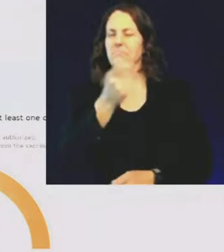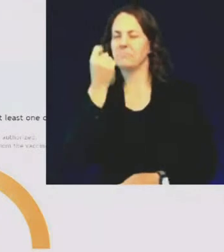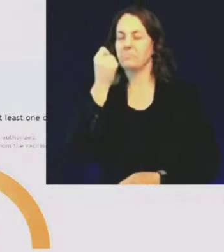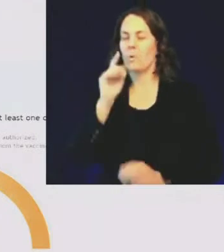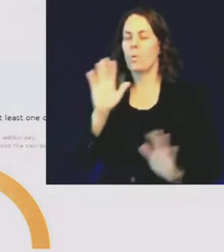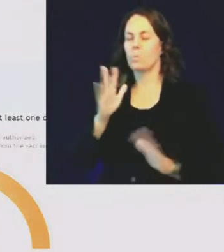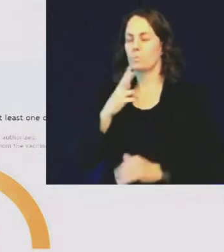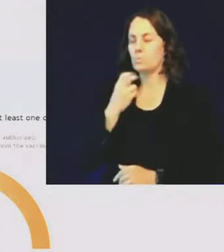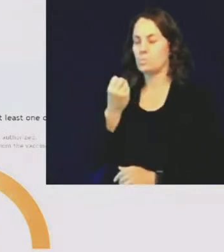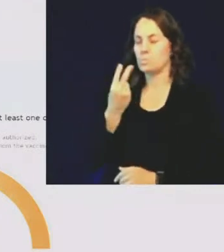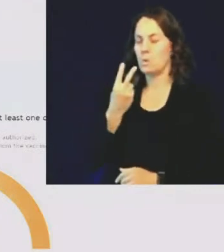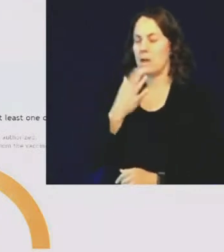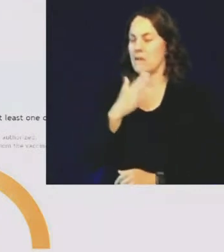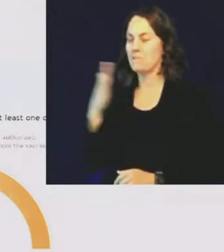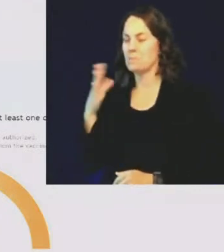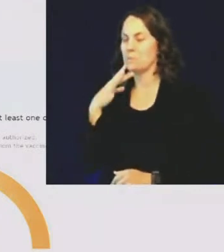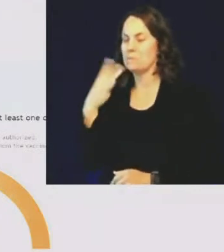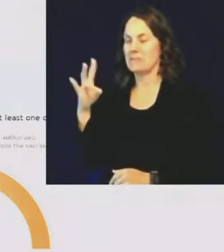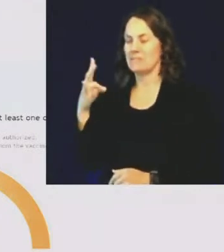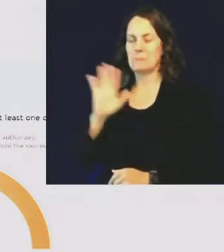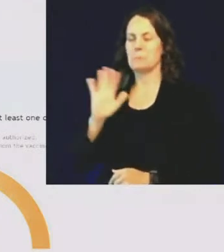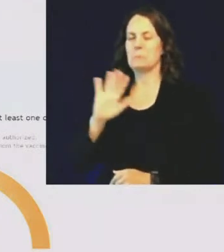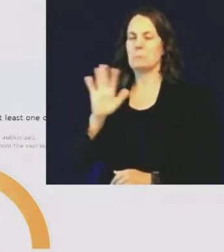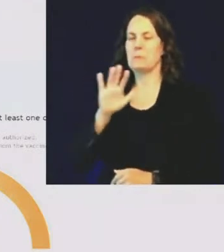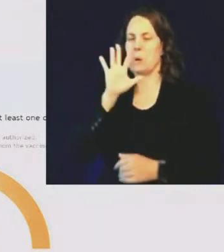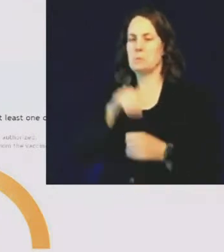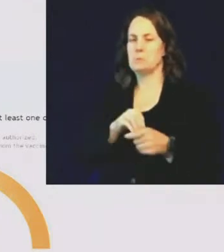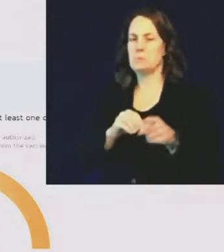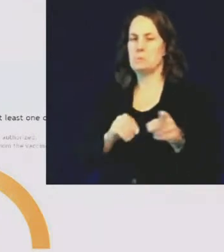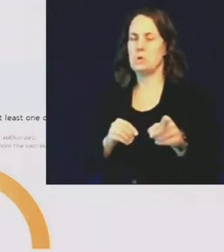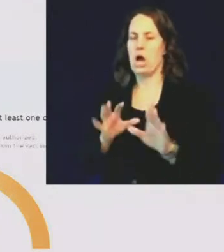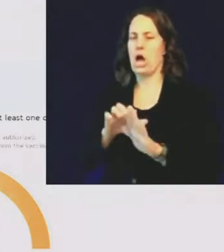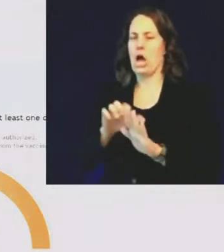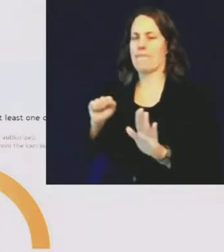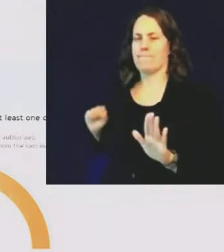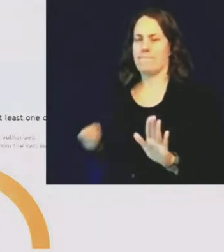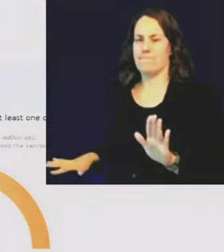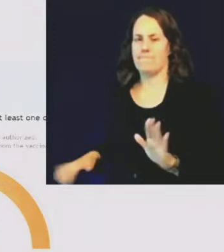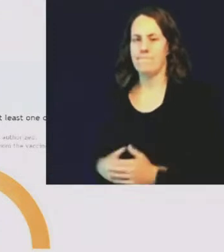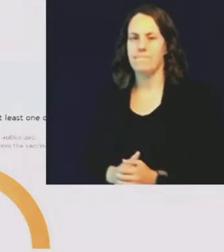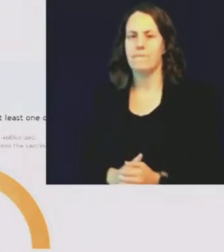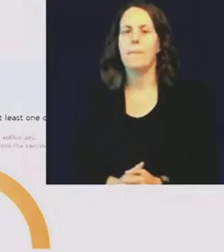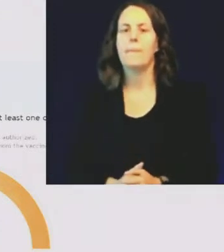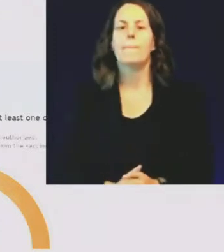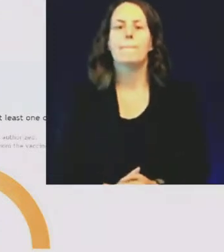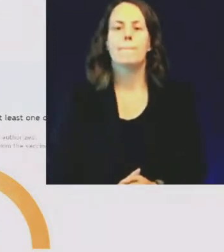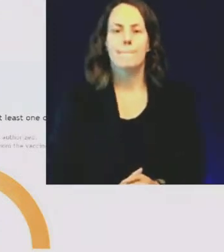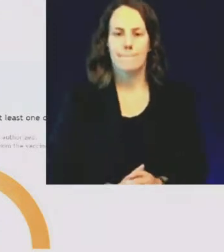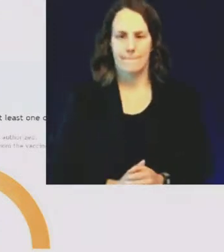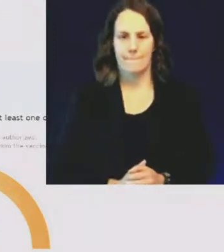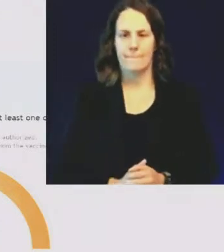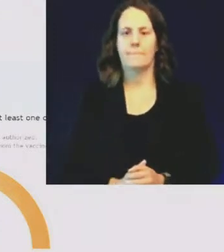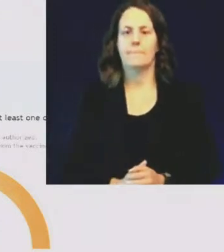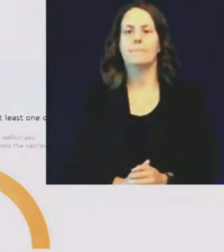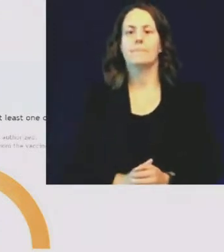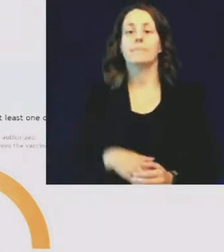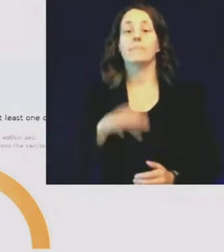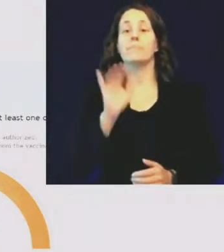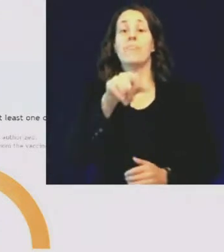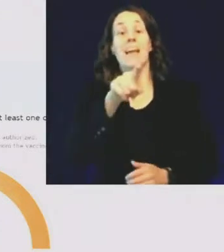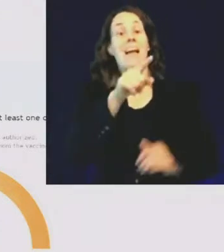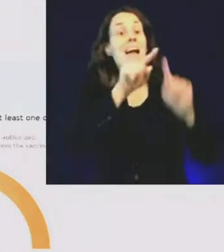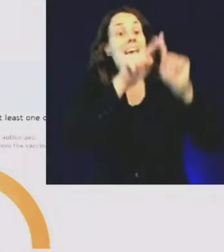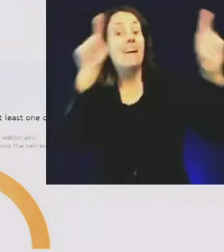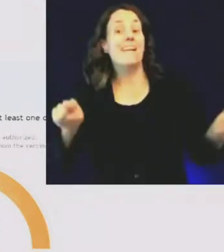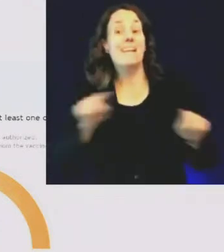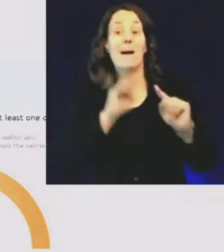now. We are providing this data to allow you to make apples to apples comparisons when you are